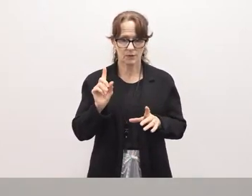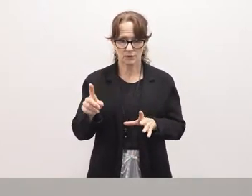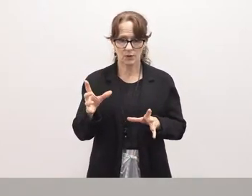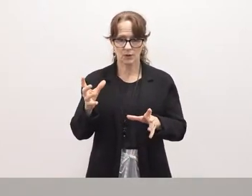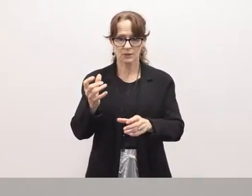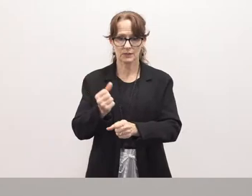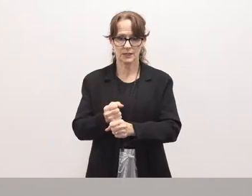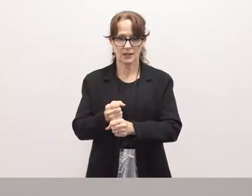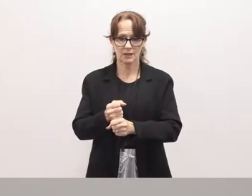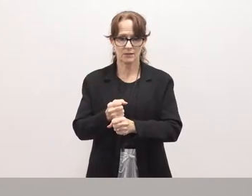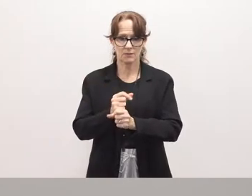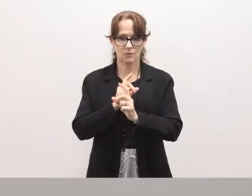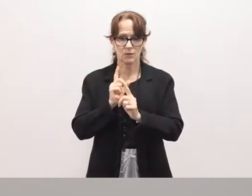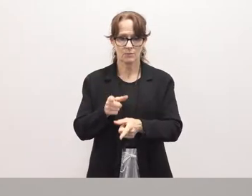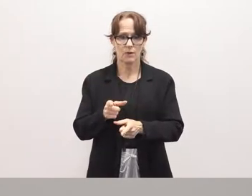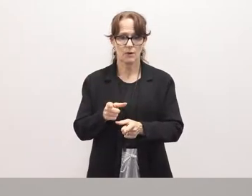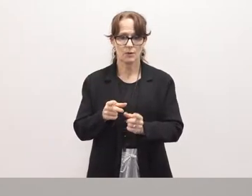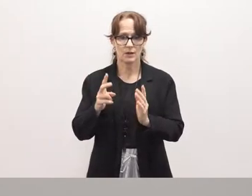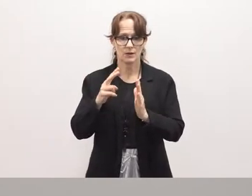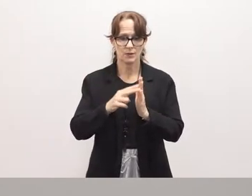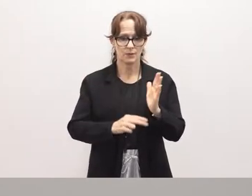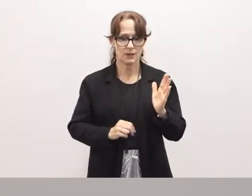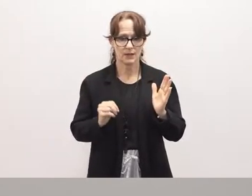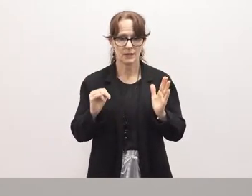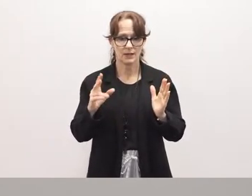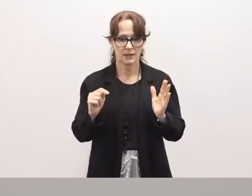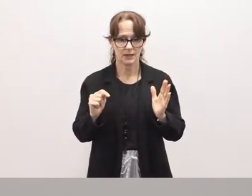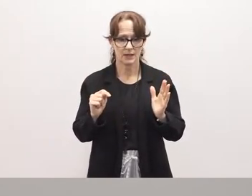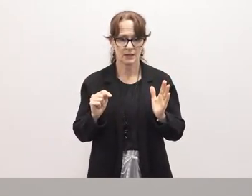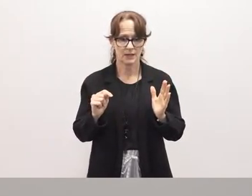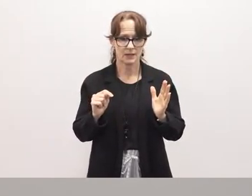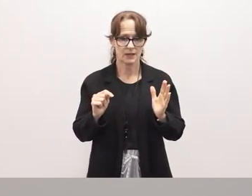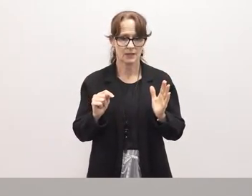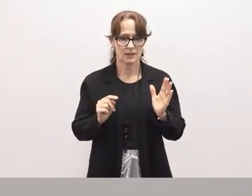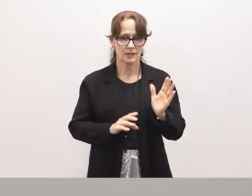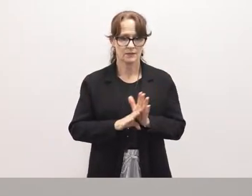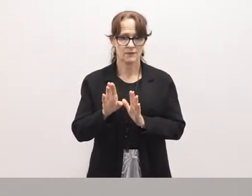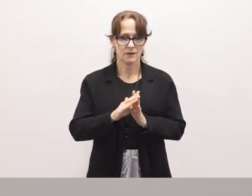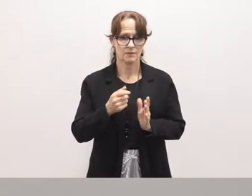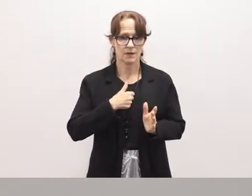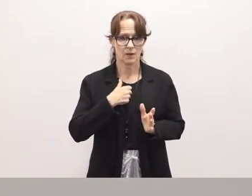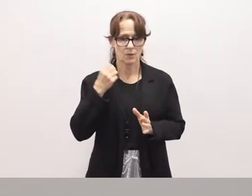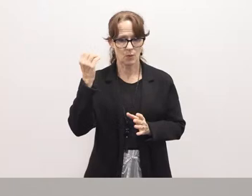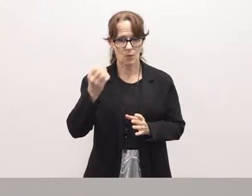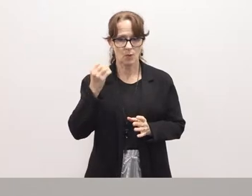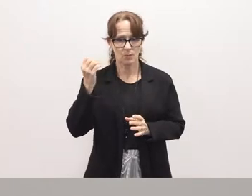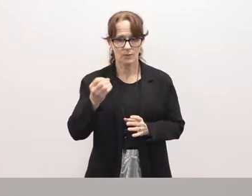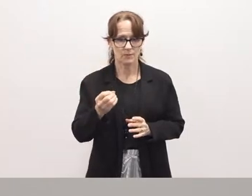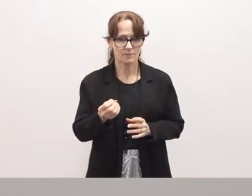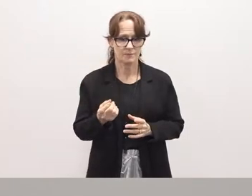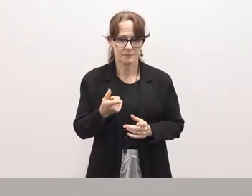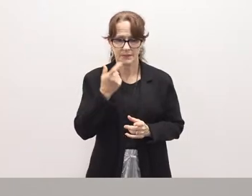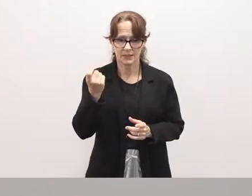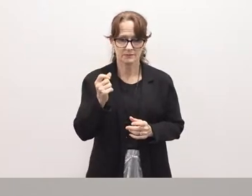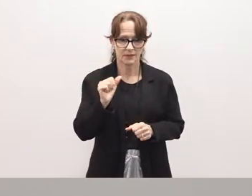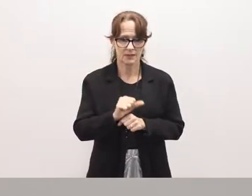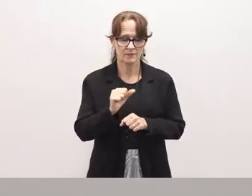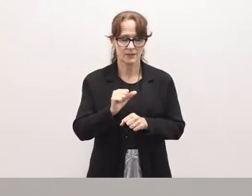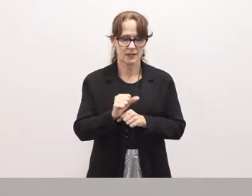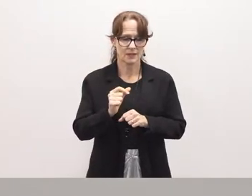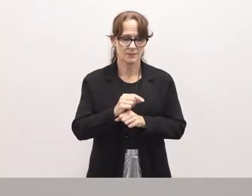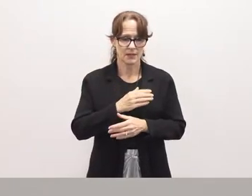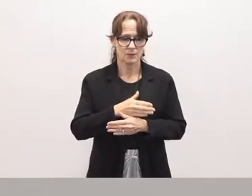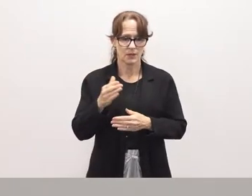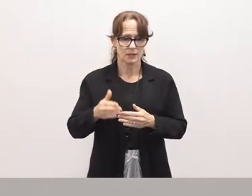that report so I could read it and develop my own opinion on it. But I just, because of the Labor Day weekend